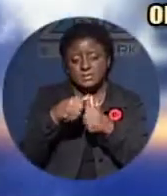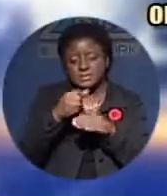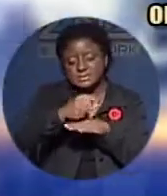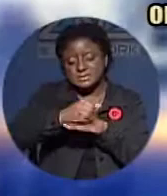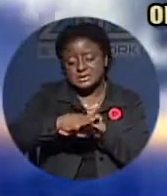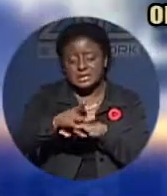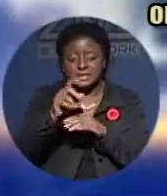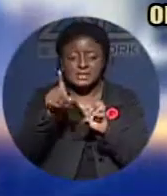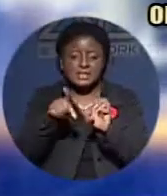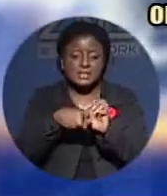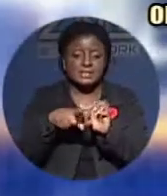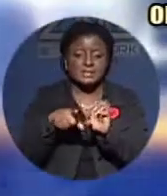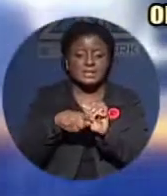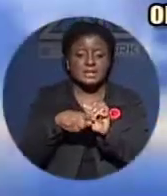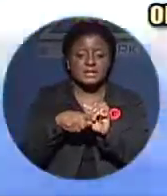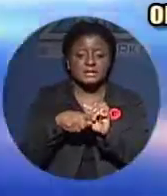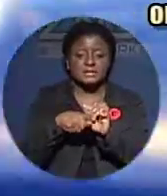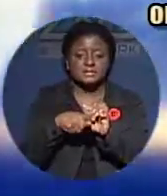email or join us on